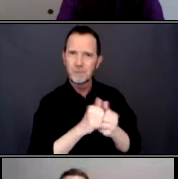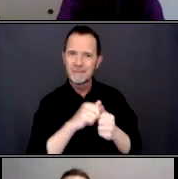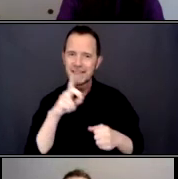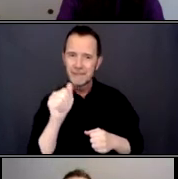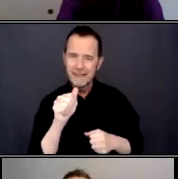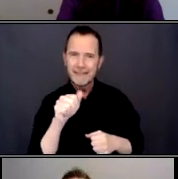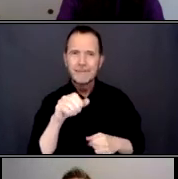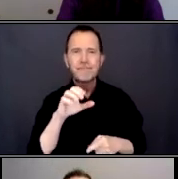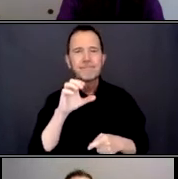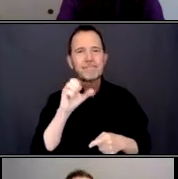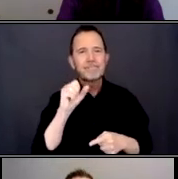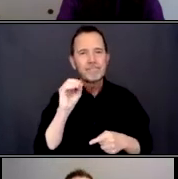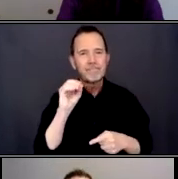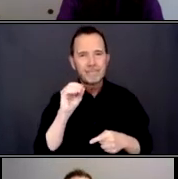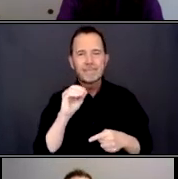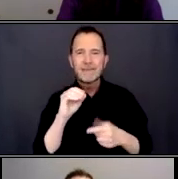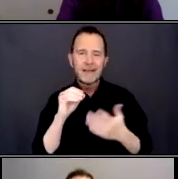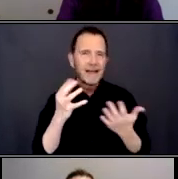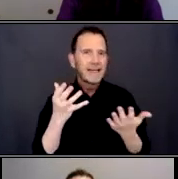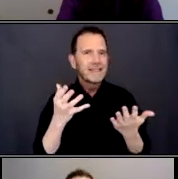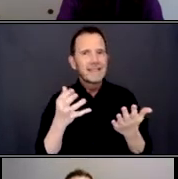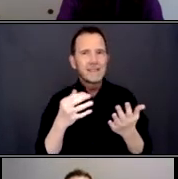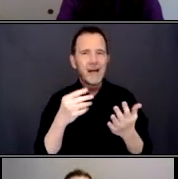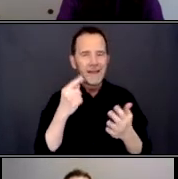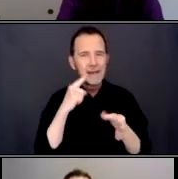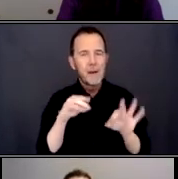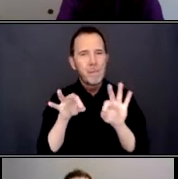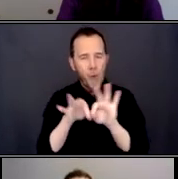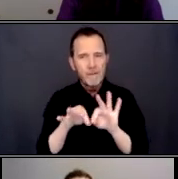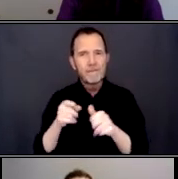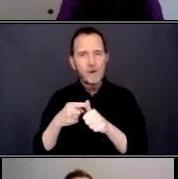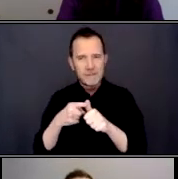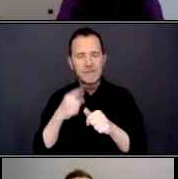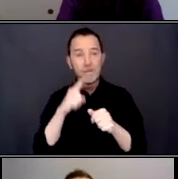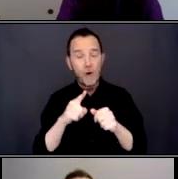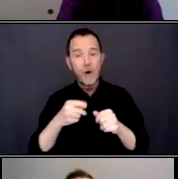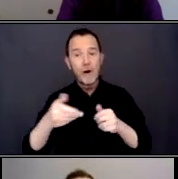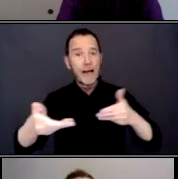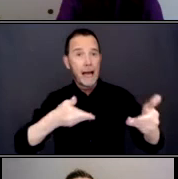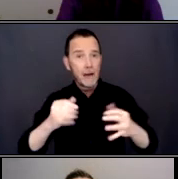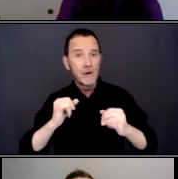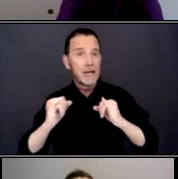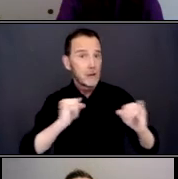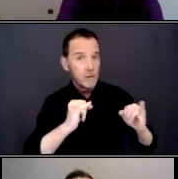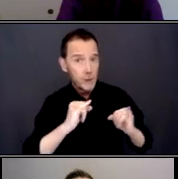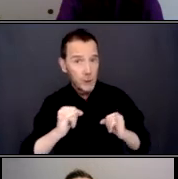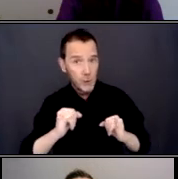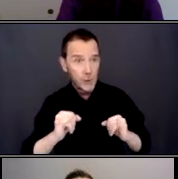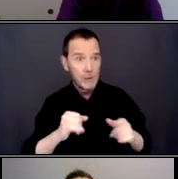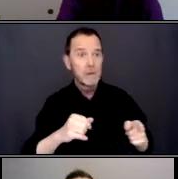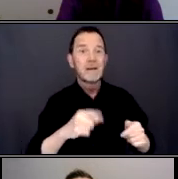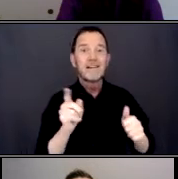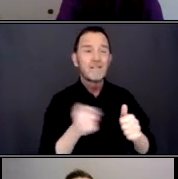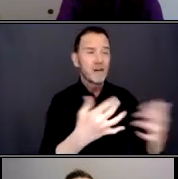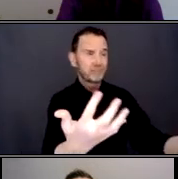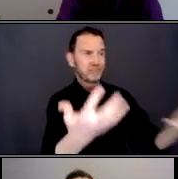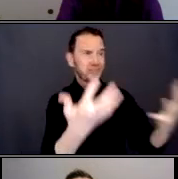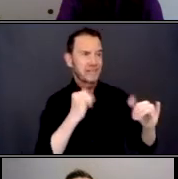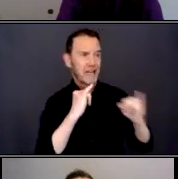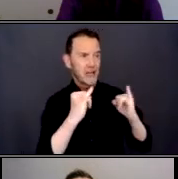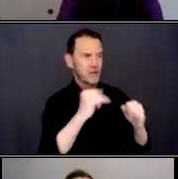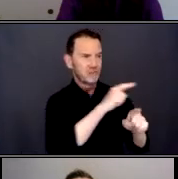The first is like a firm thing, which is making sure there are diverse candidates that are advancing at every stage of the interview process. And the